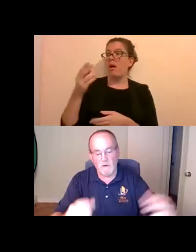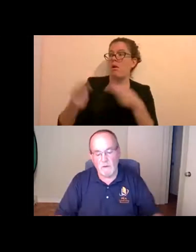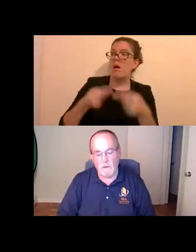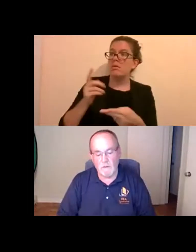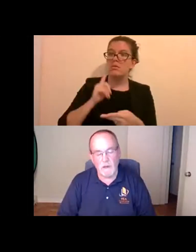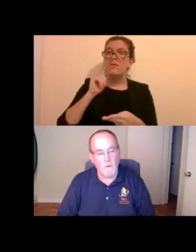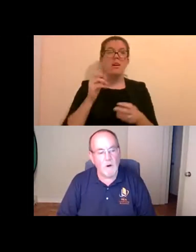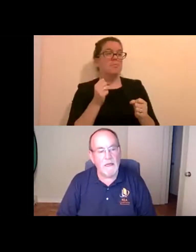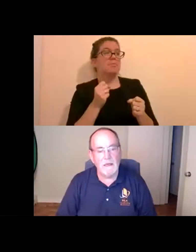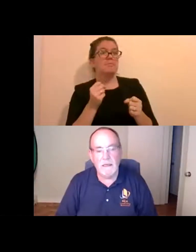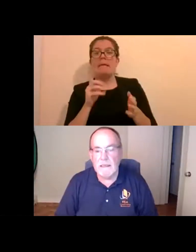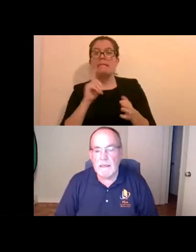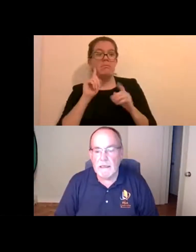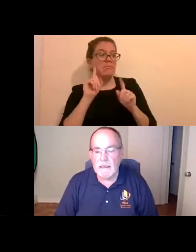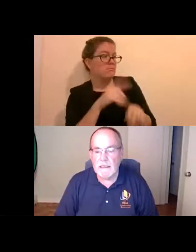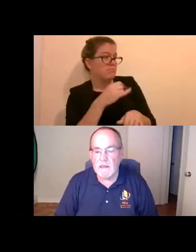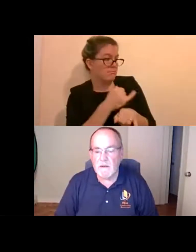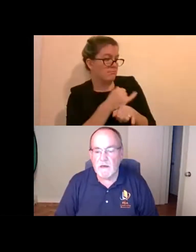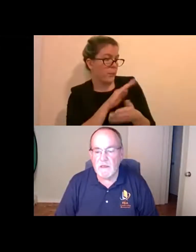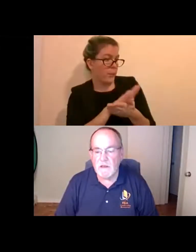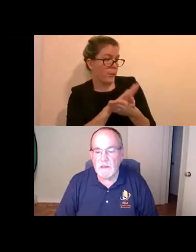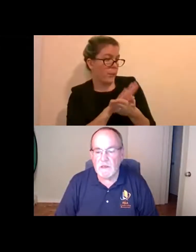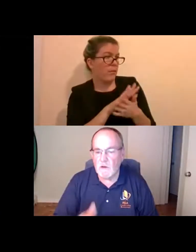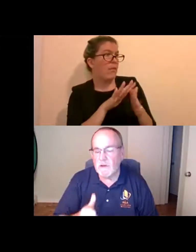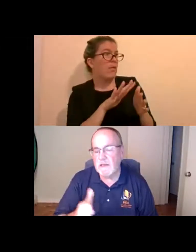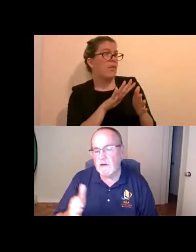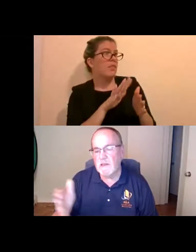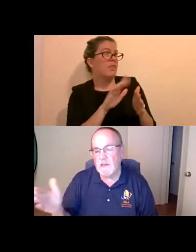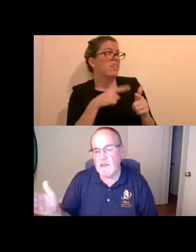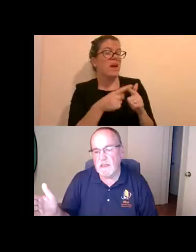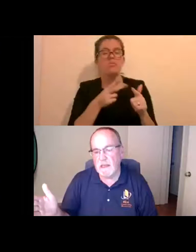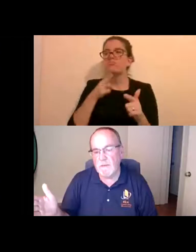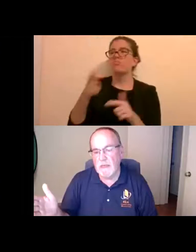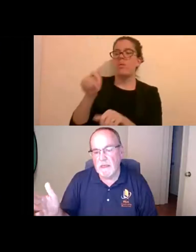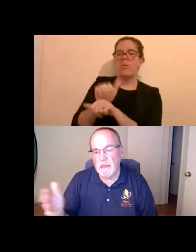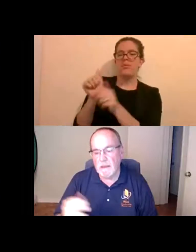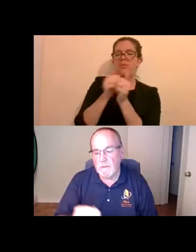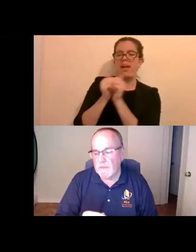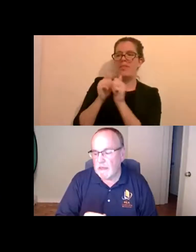of folks who were working in these other industries. So during this transition time,